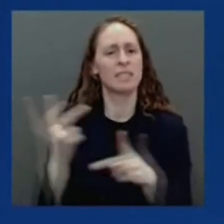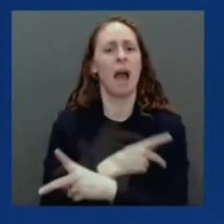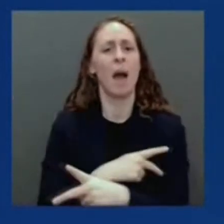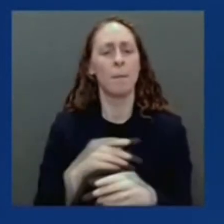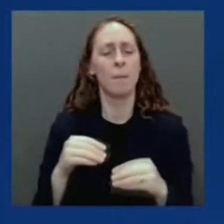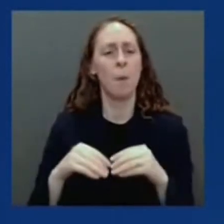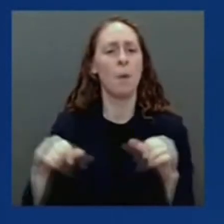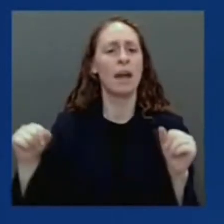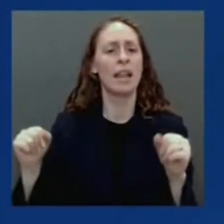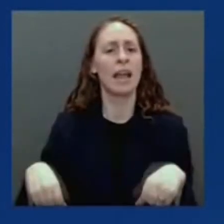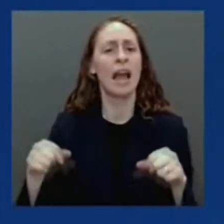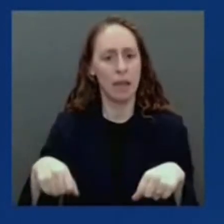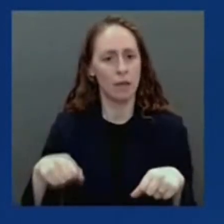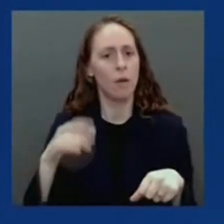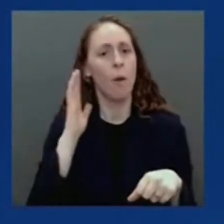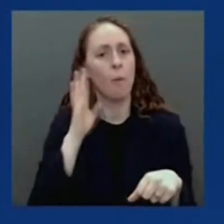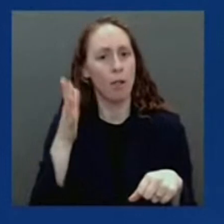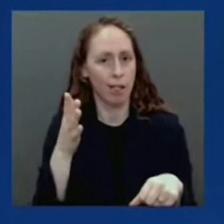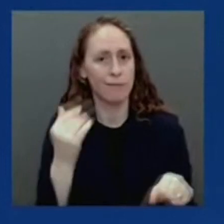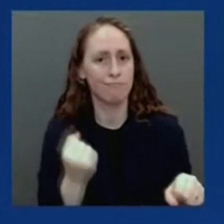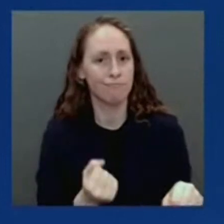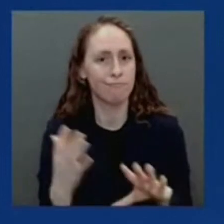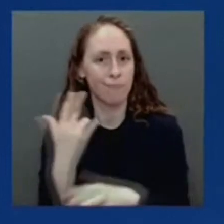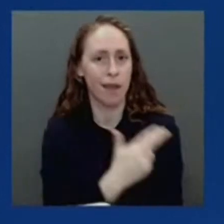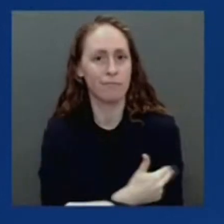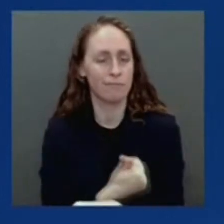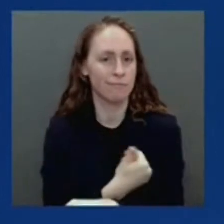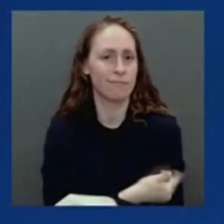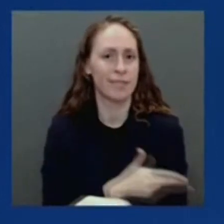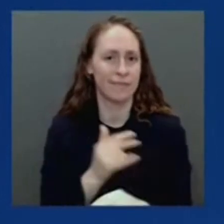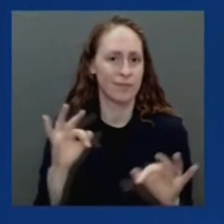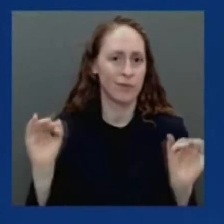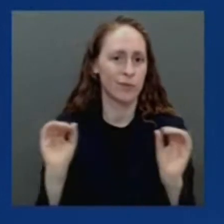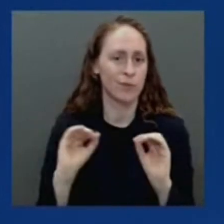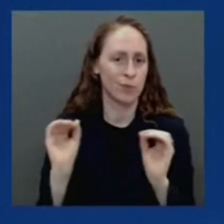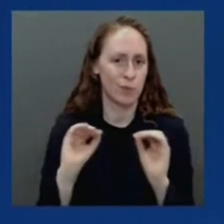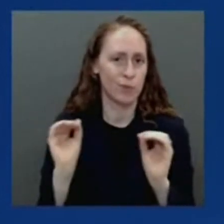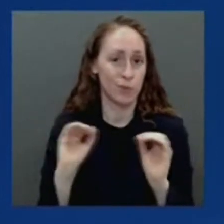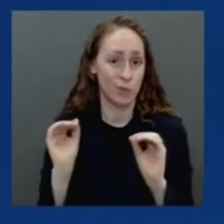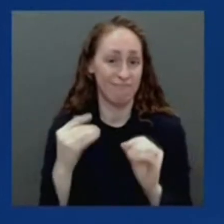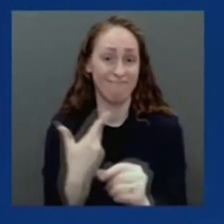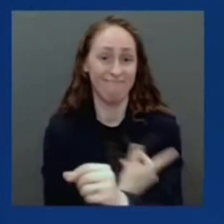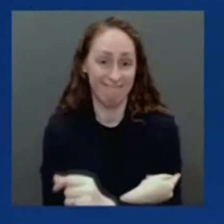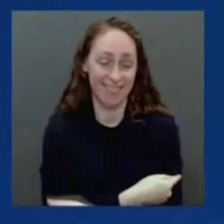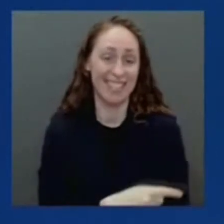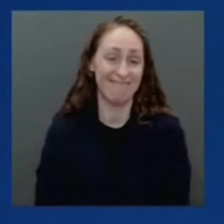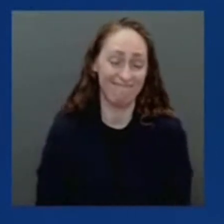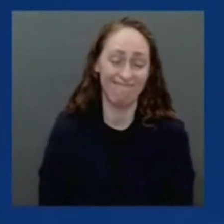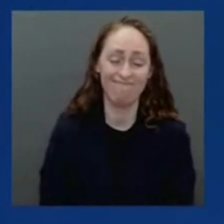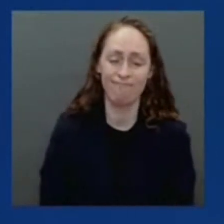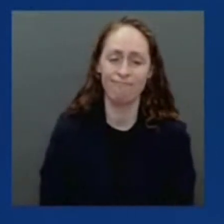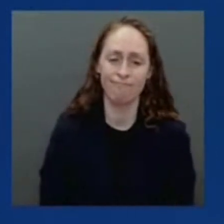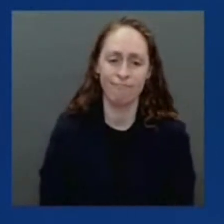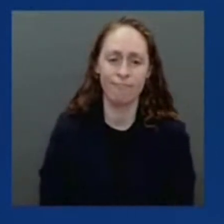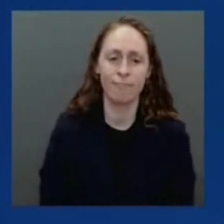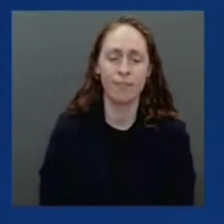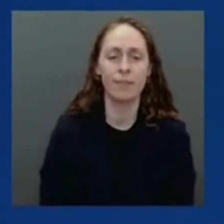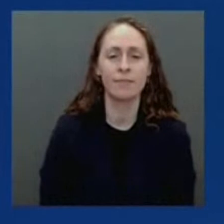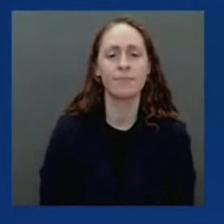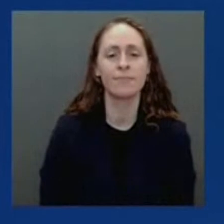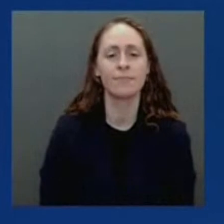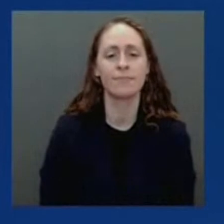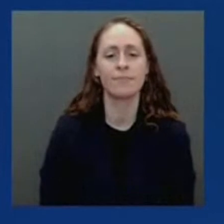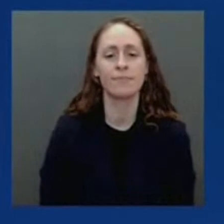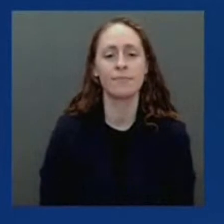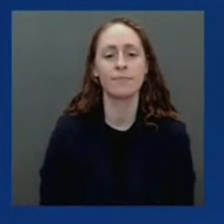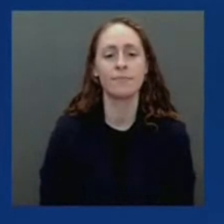weekly deaths was 0.1 per 100,000 people, meaning that unvaccinated individuals were